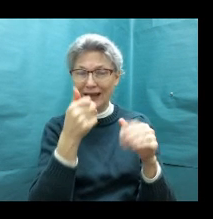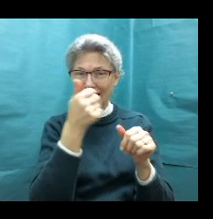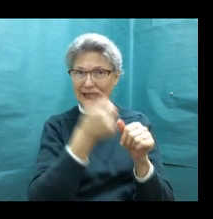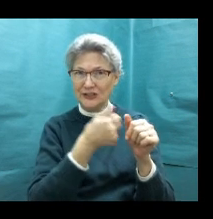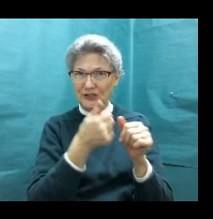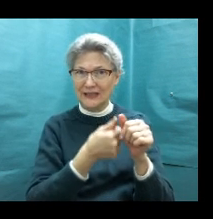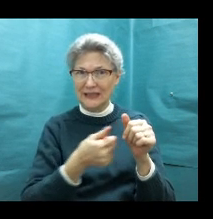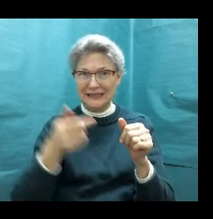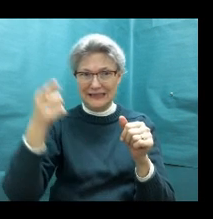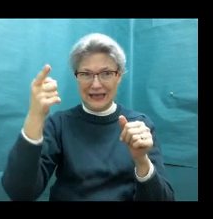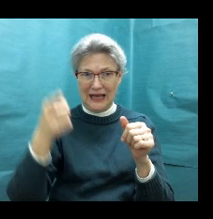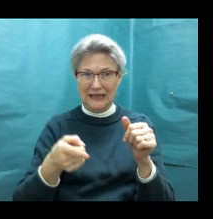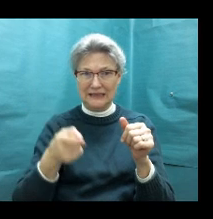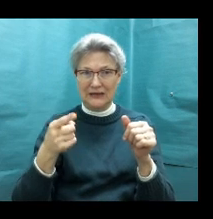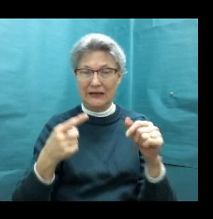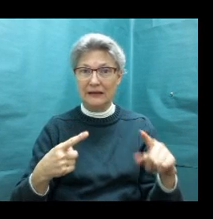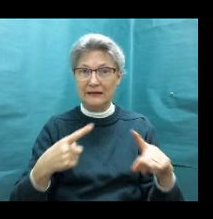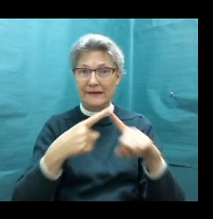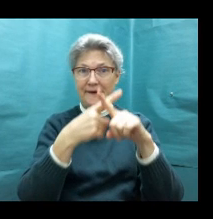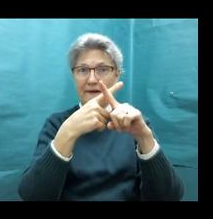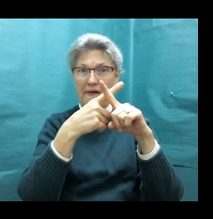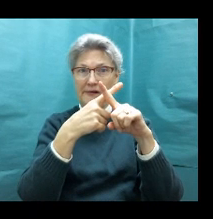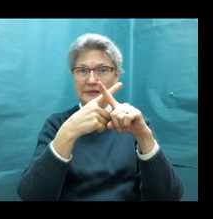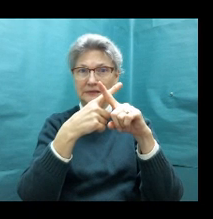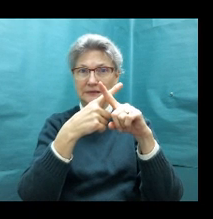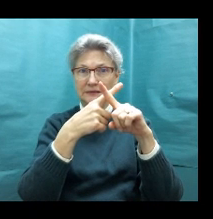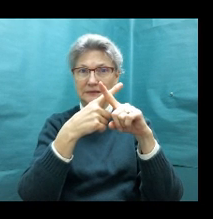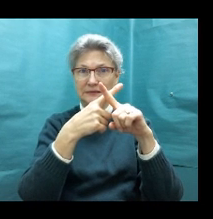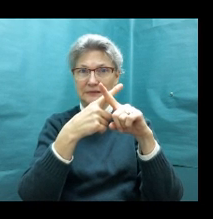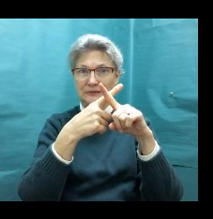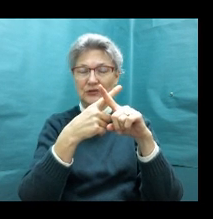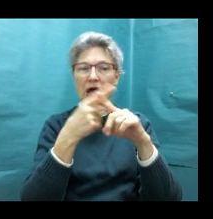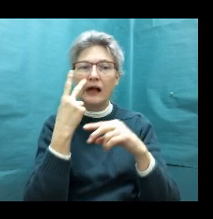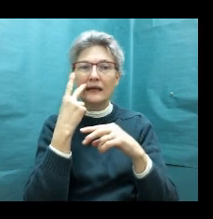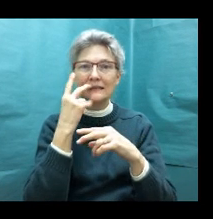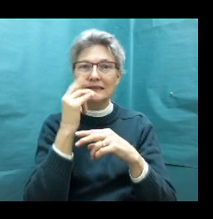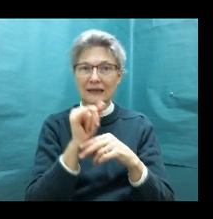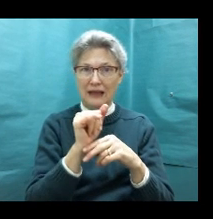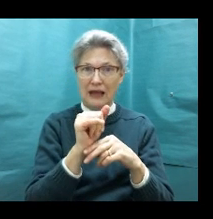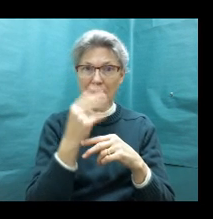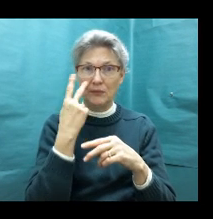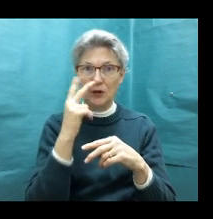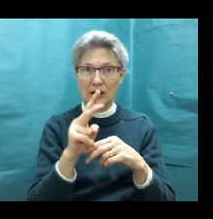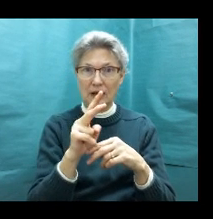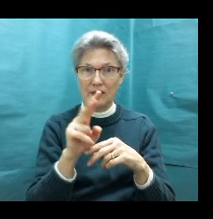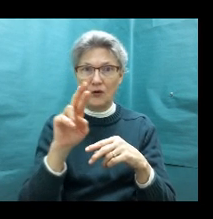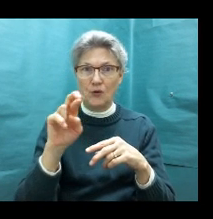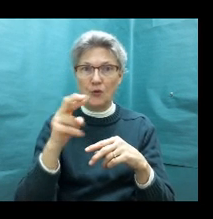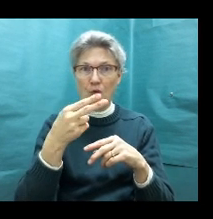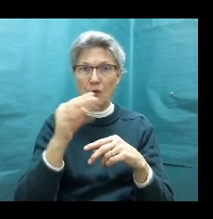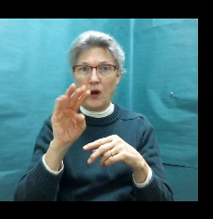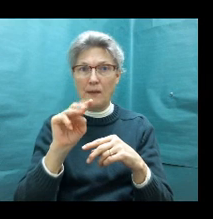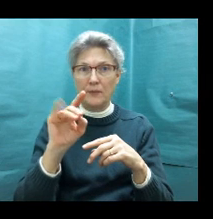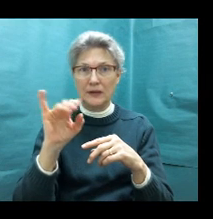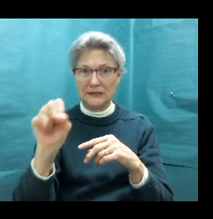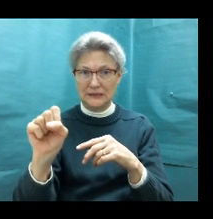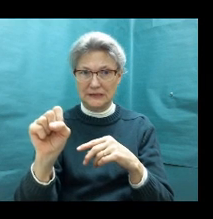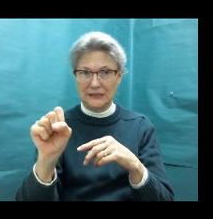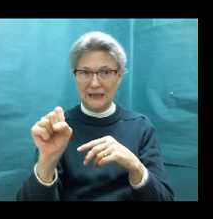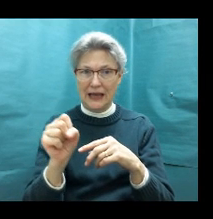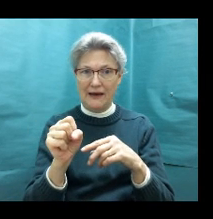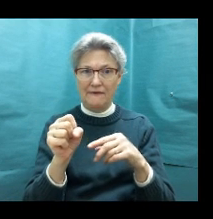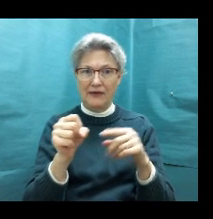these sides, how they intersect, see that? I can see, like I'm looking at the rhombus, for example, and I have